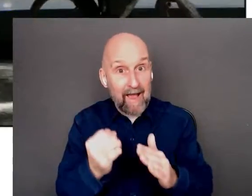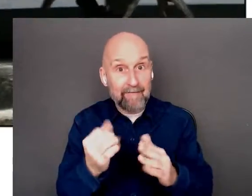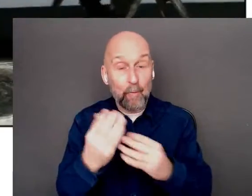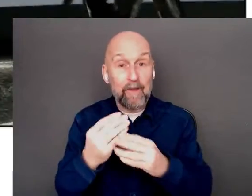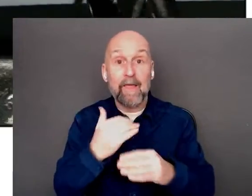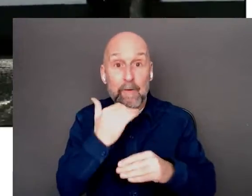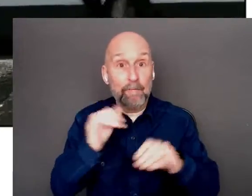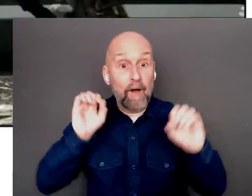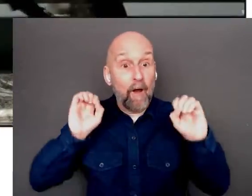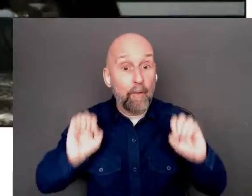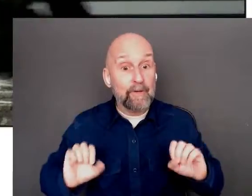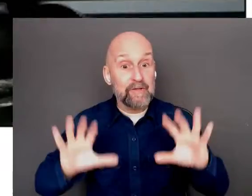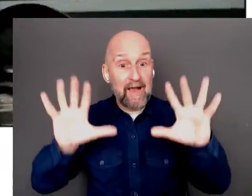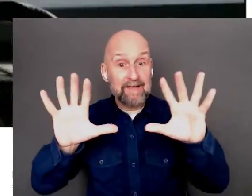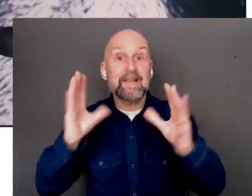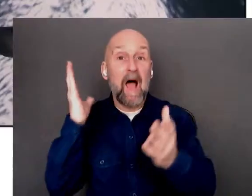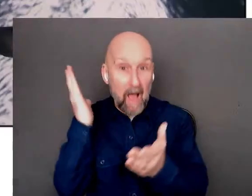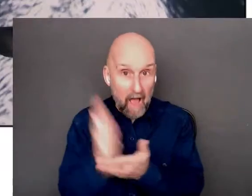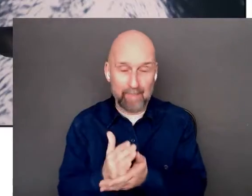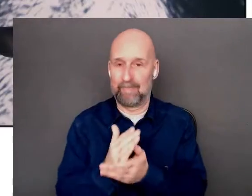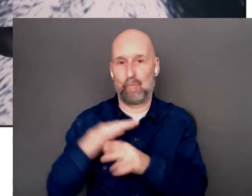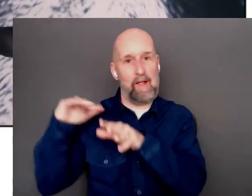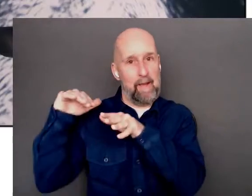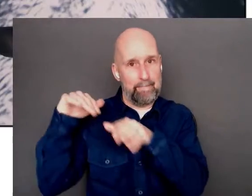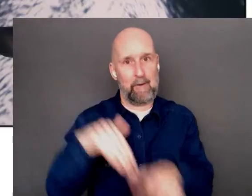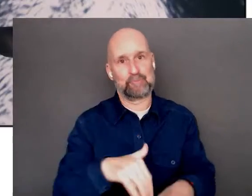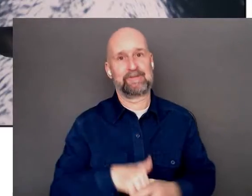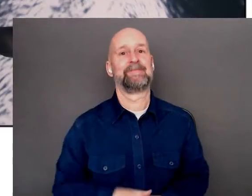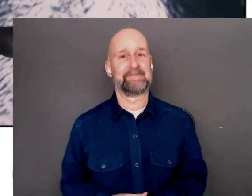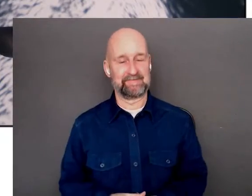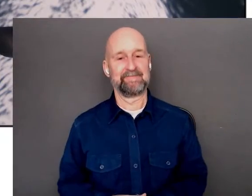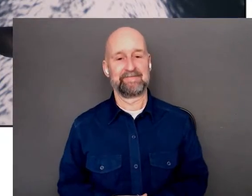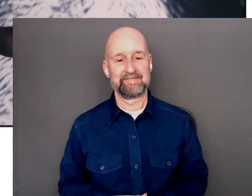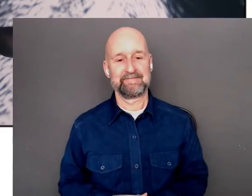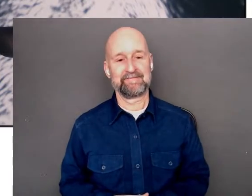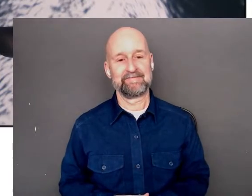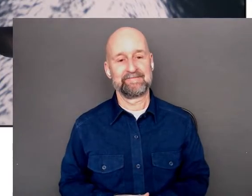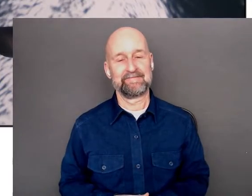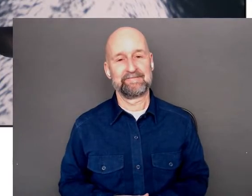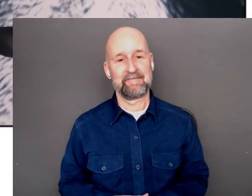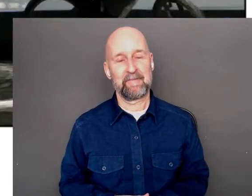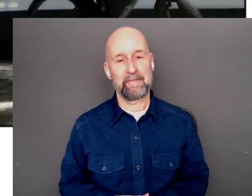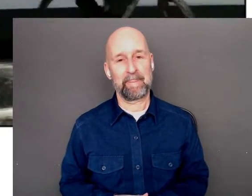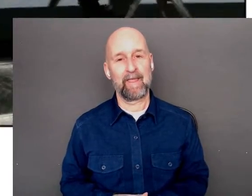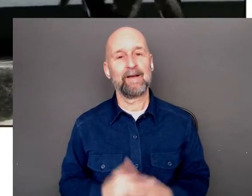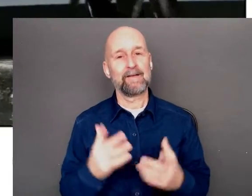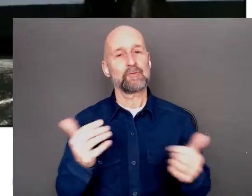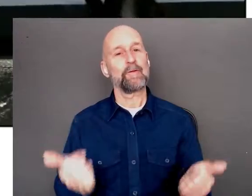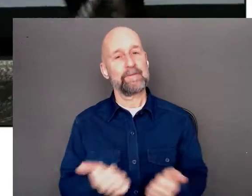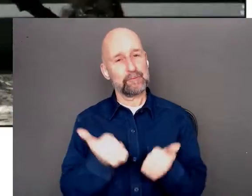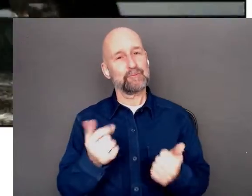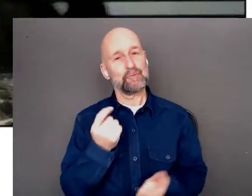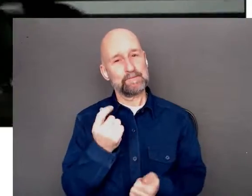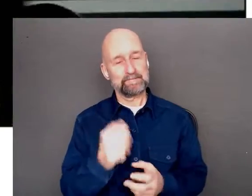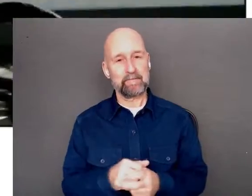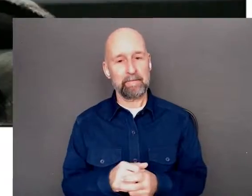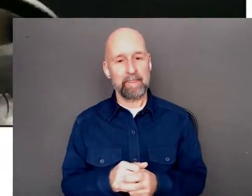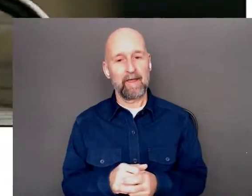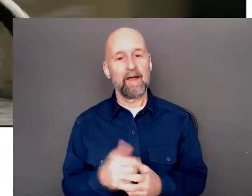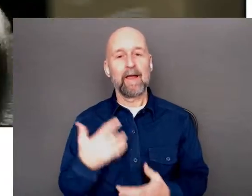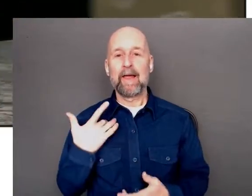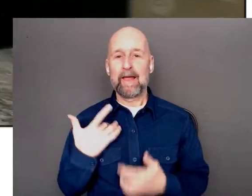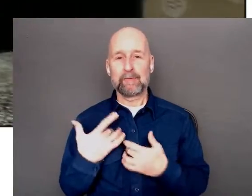gonna do it. So it would be quite cool. So yeah, just to complete, I think it's interesting,